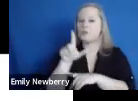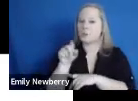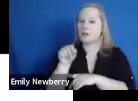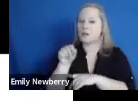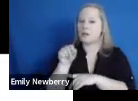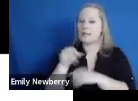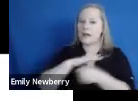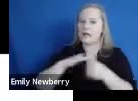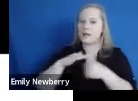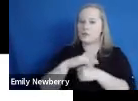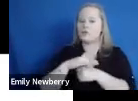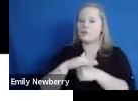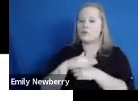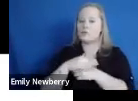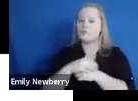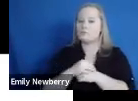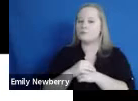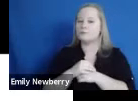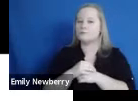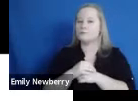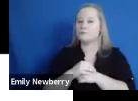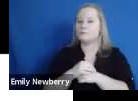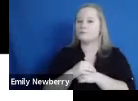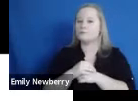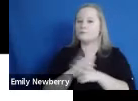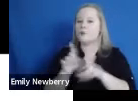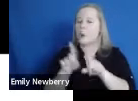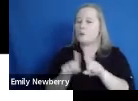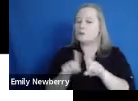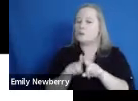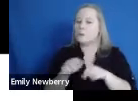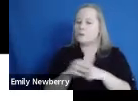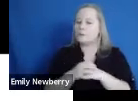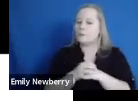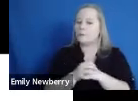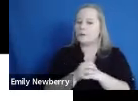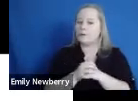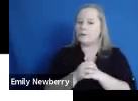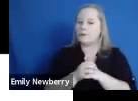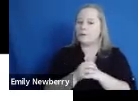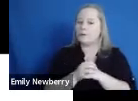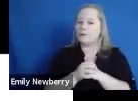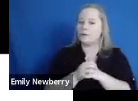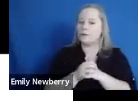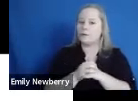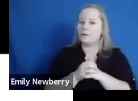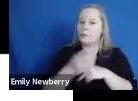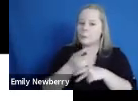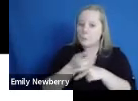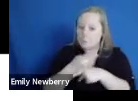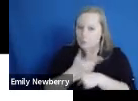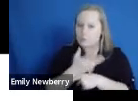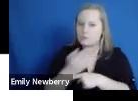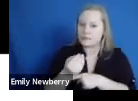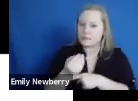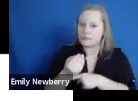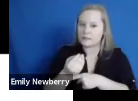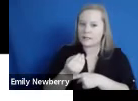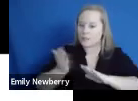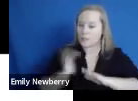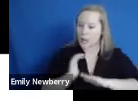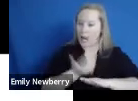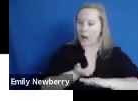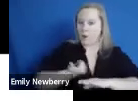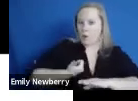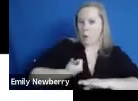of potatoes. We do. We also produce and we process all our own potatoes here on the